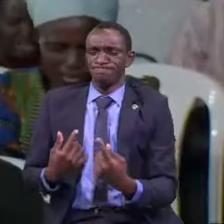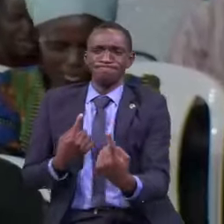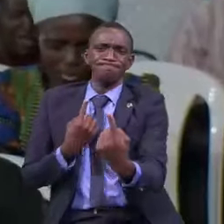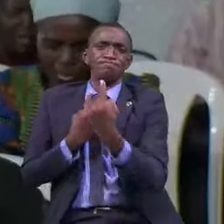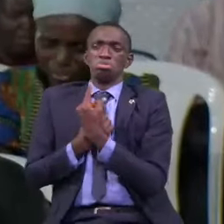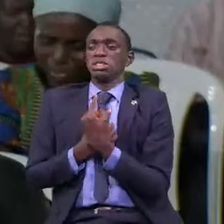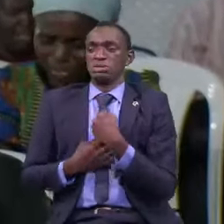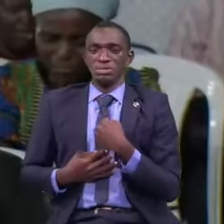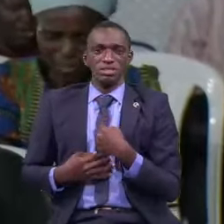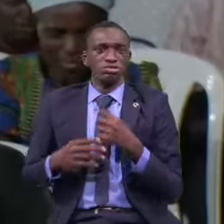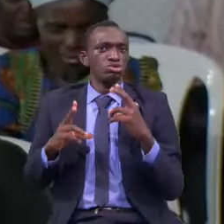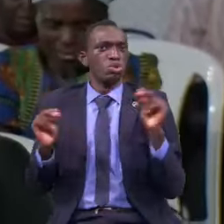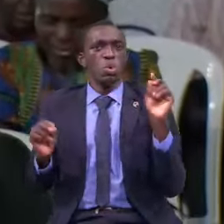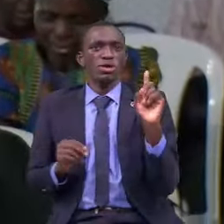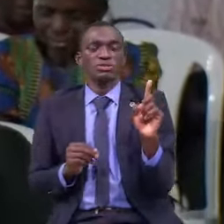clearly now.